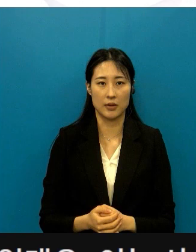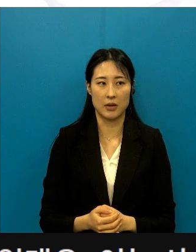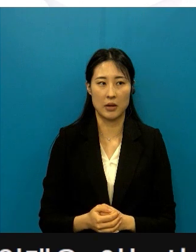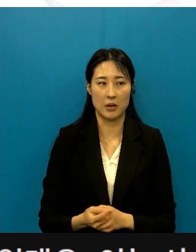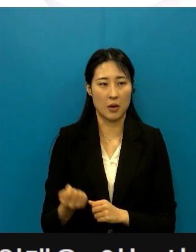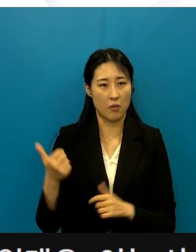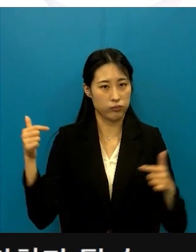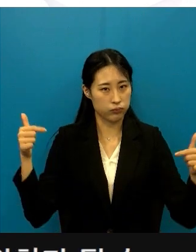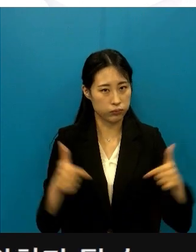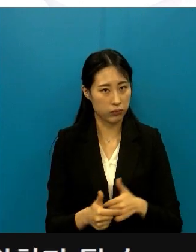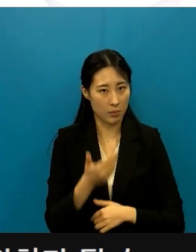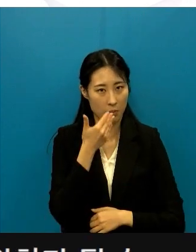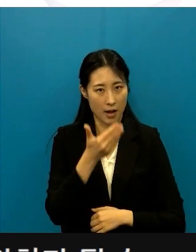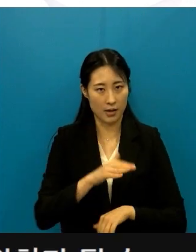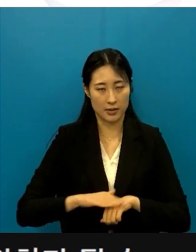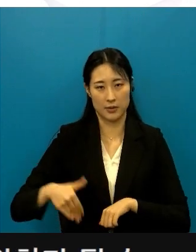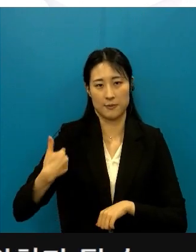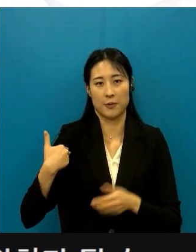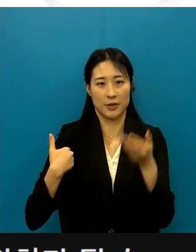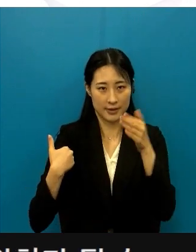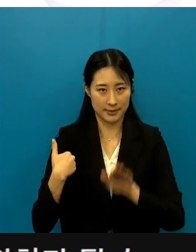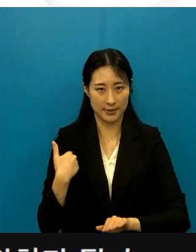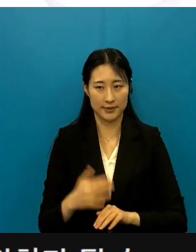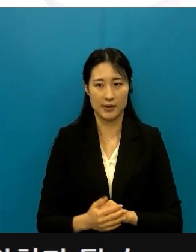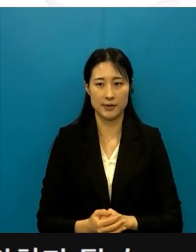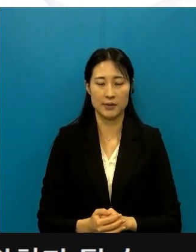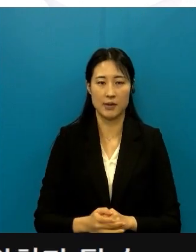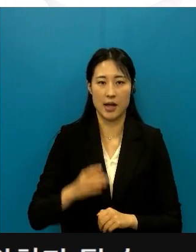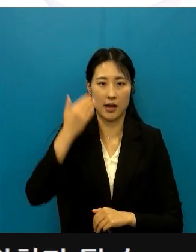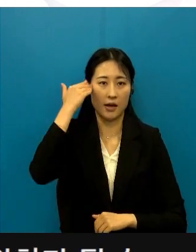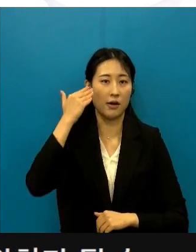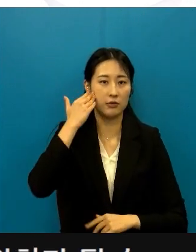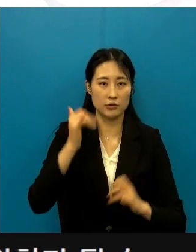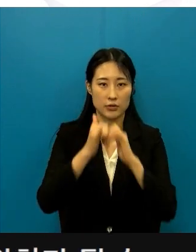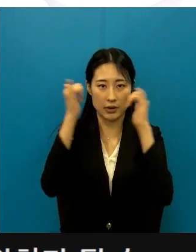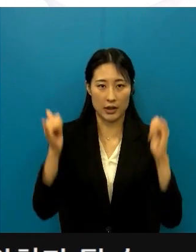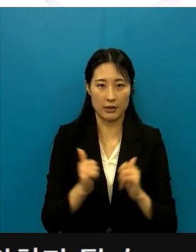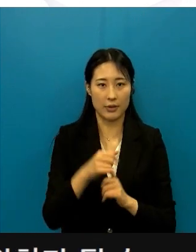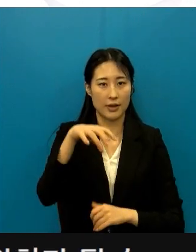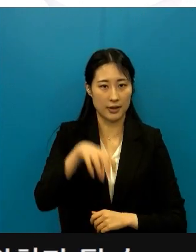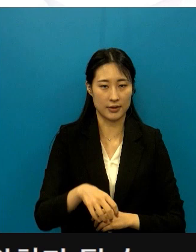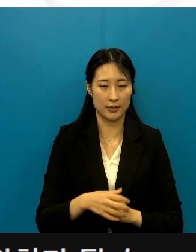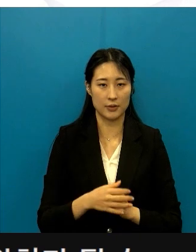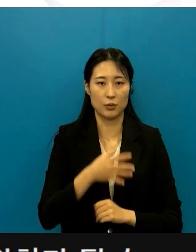elderly suicide rate in Korean societies came from various